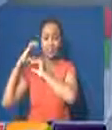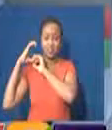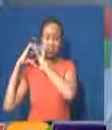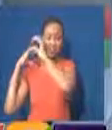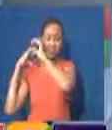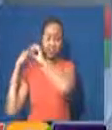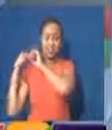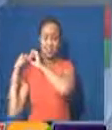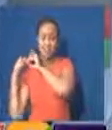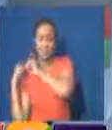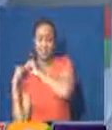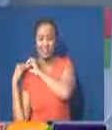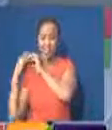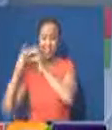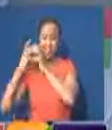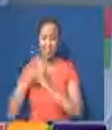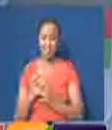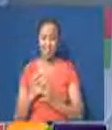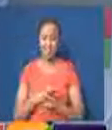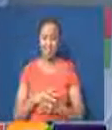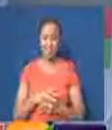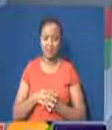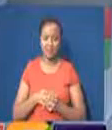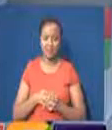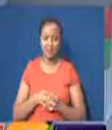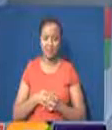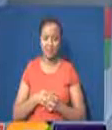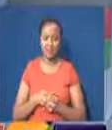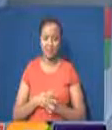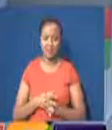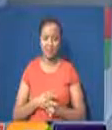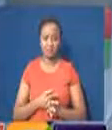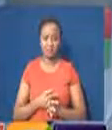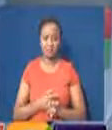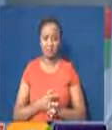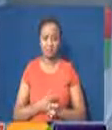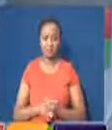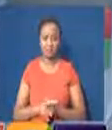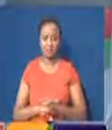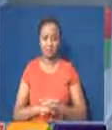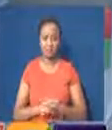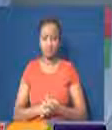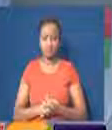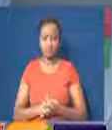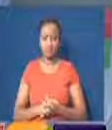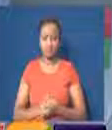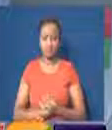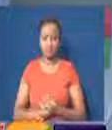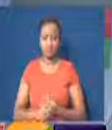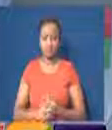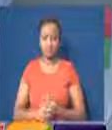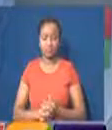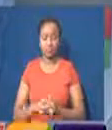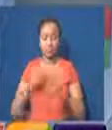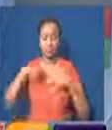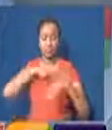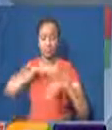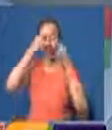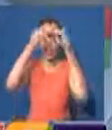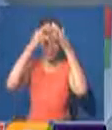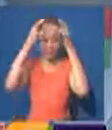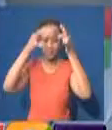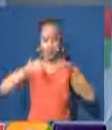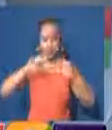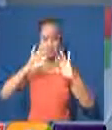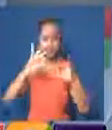more time to rest, or a few more breaks. So how did we arrive at the numbers? If you look